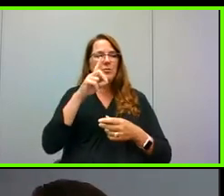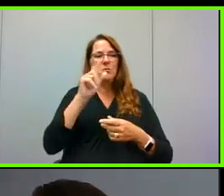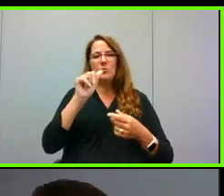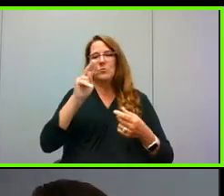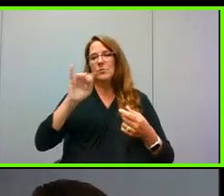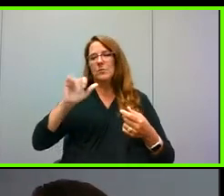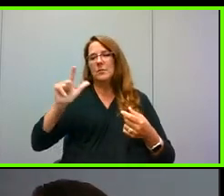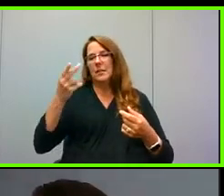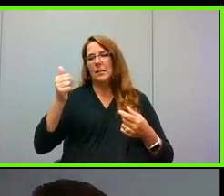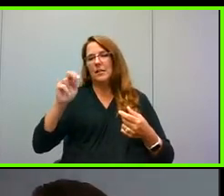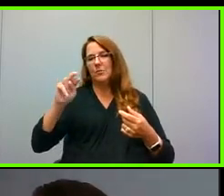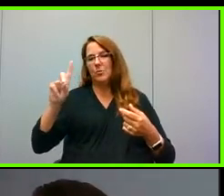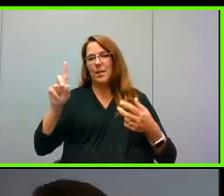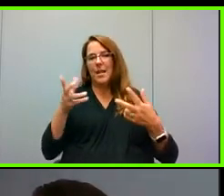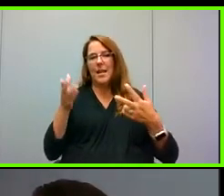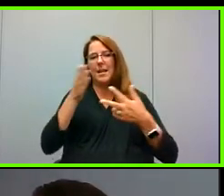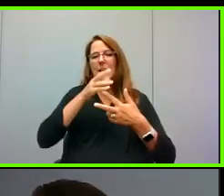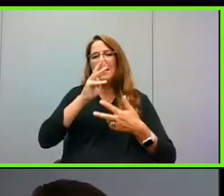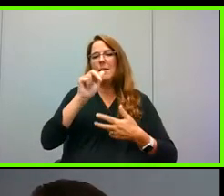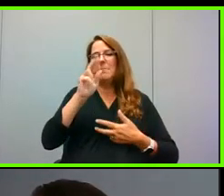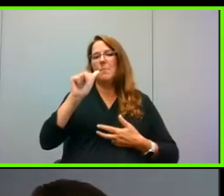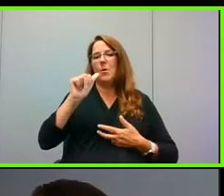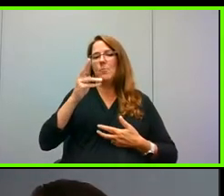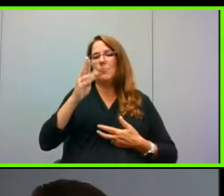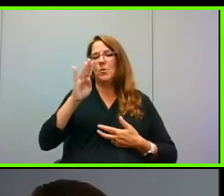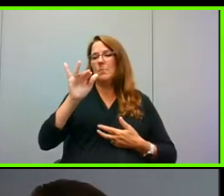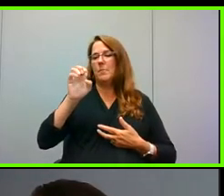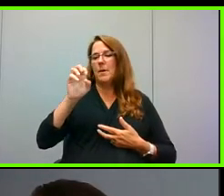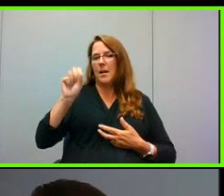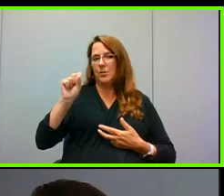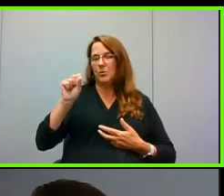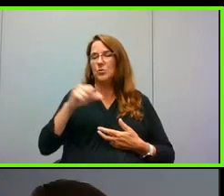Hand and Barbara Byers.